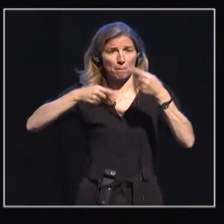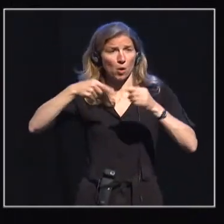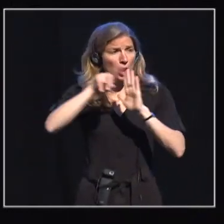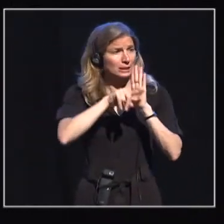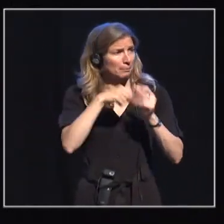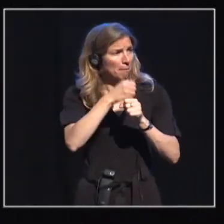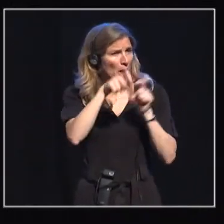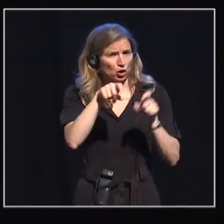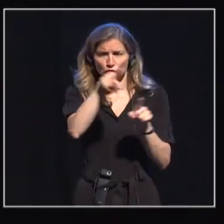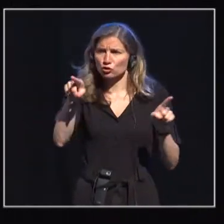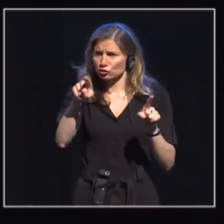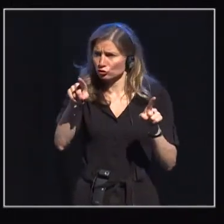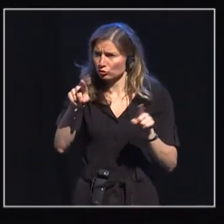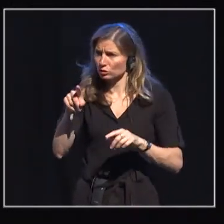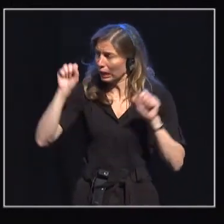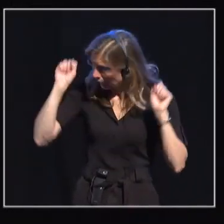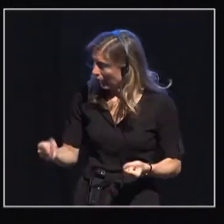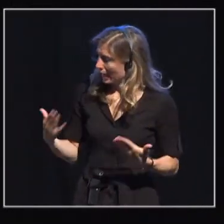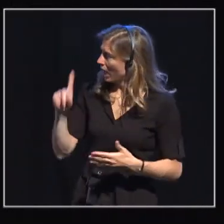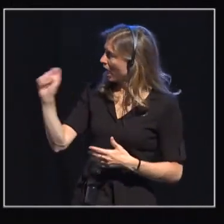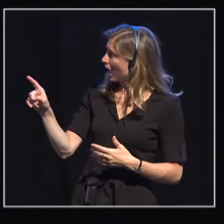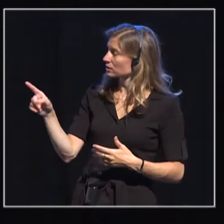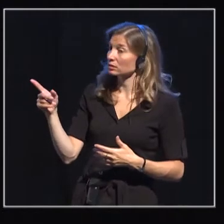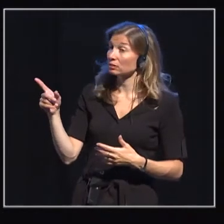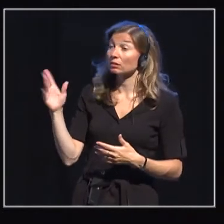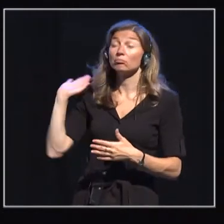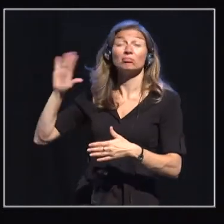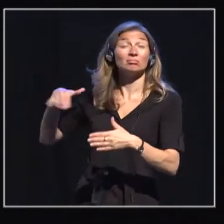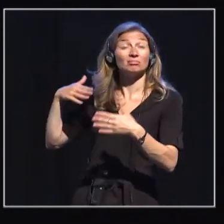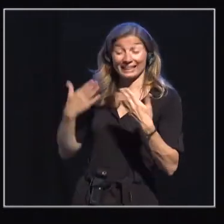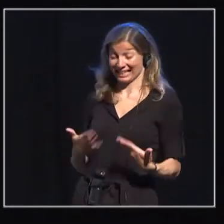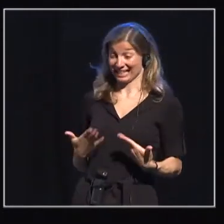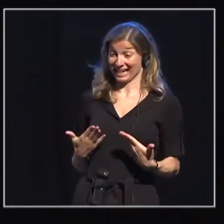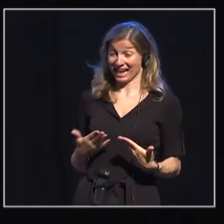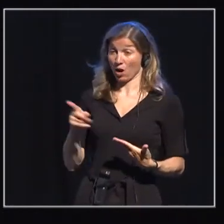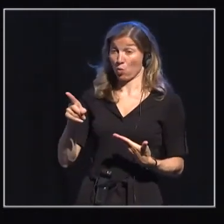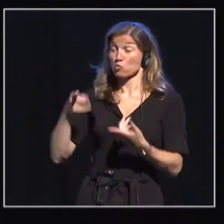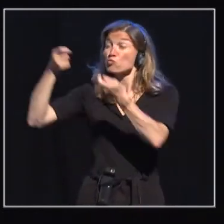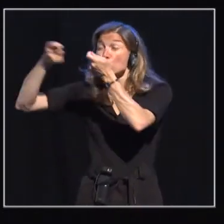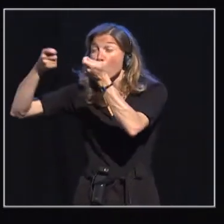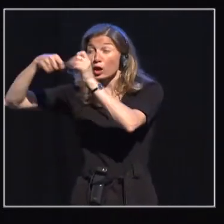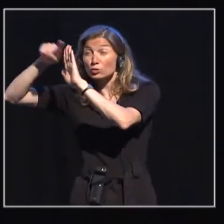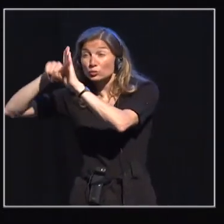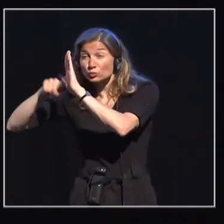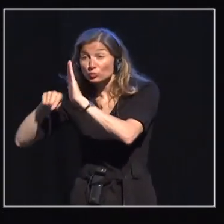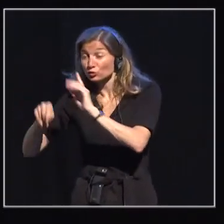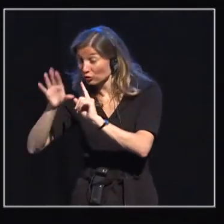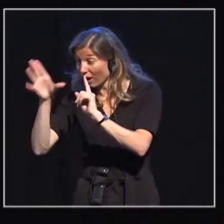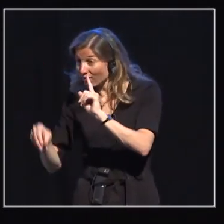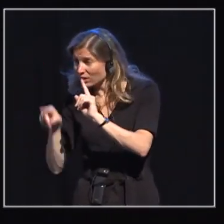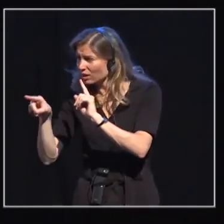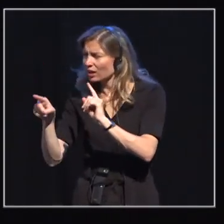you the key obstacles that could be removed in the regulatory environment in several African